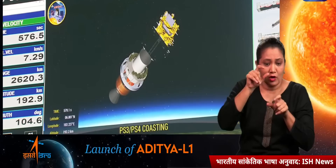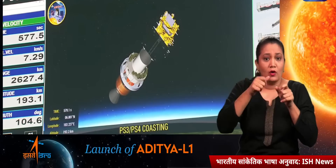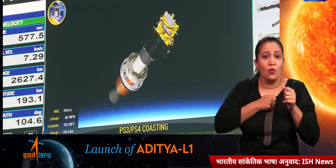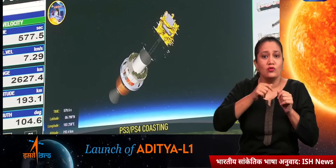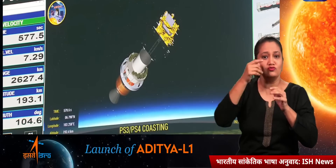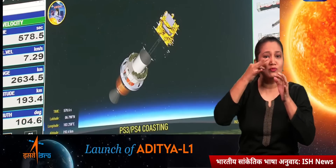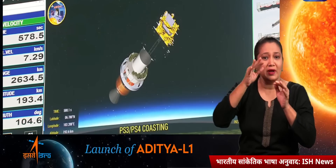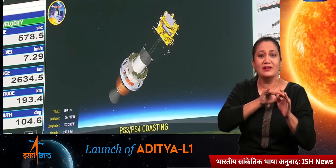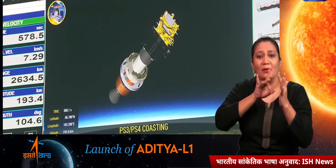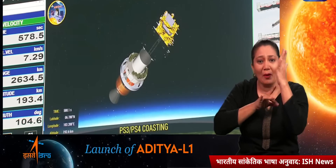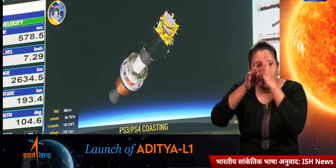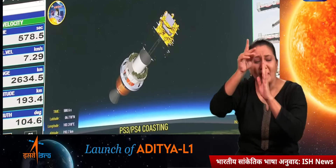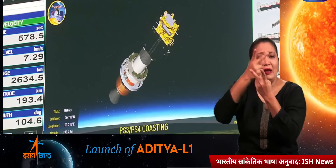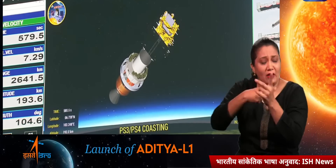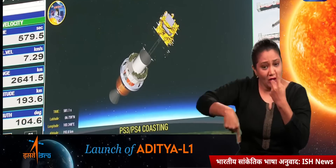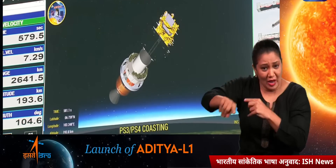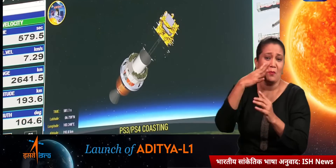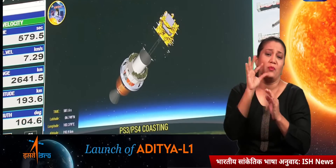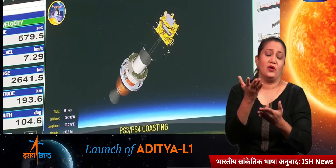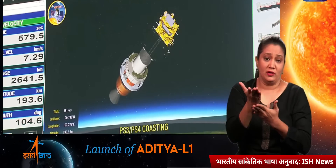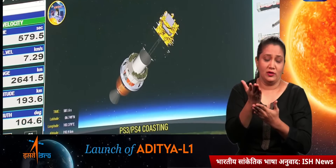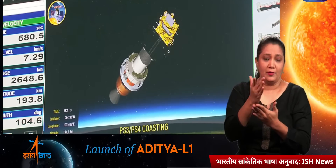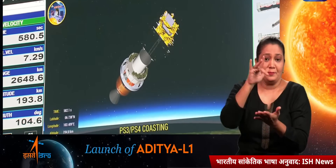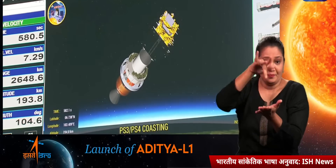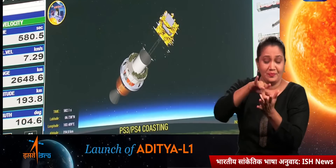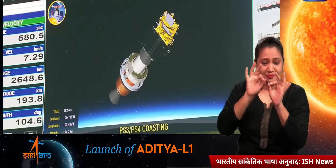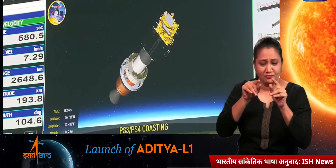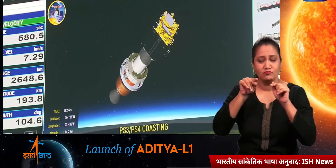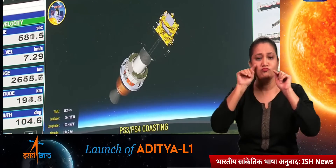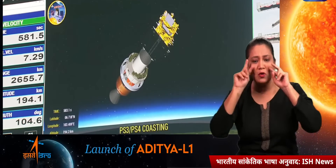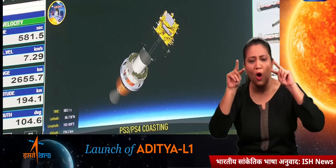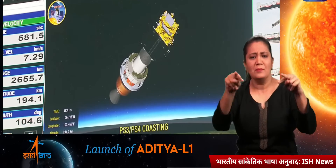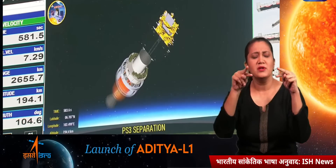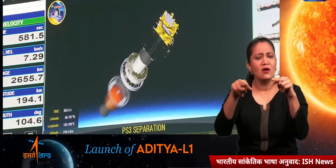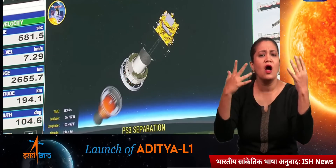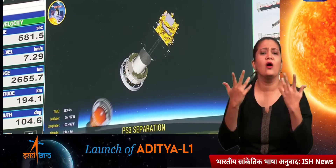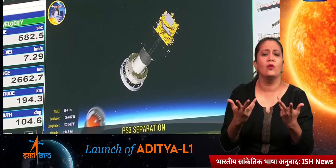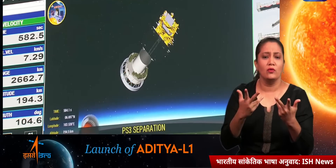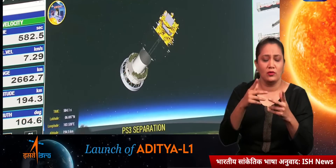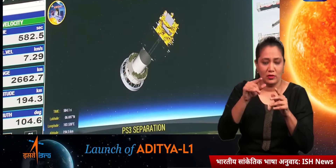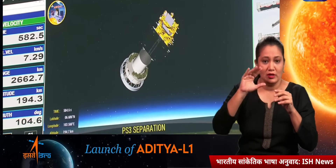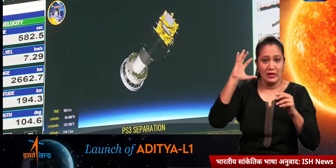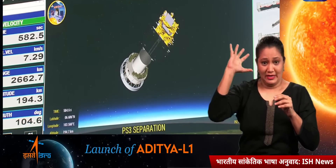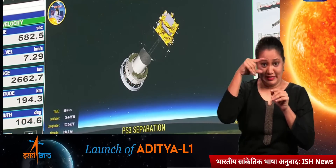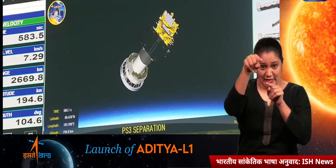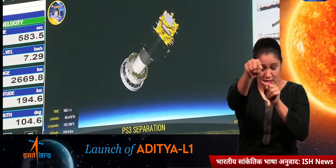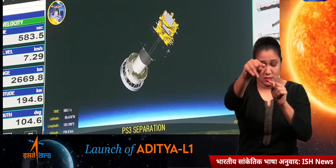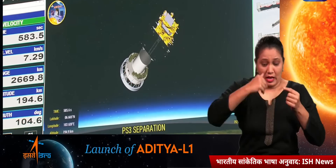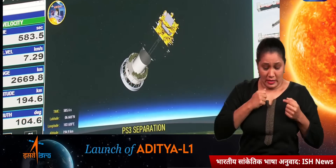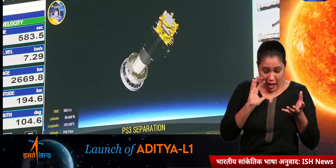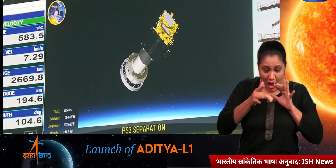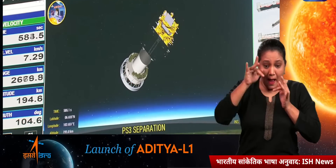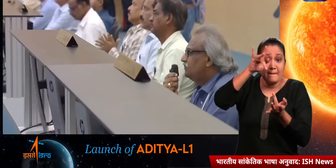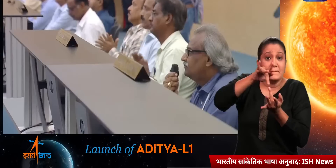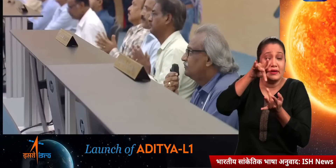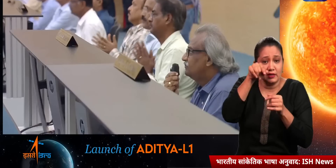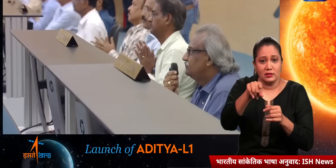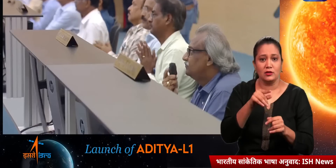missions. The vantage point for such observations is a place in between the sun and earth. Third stage